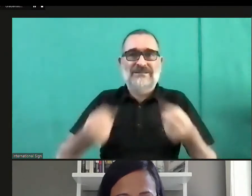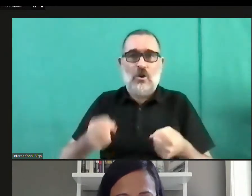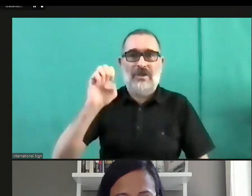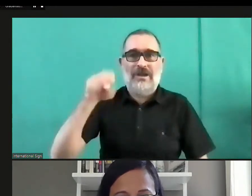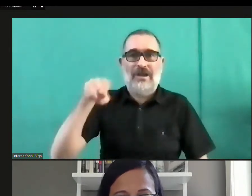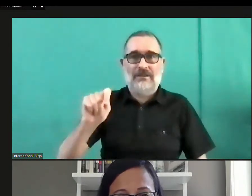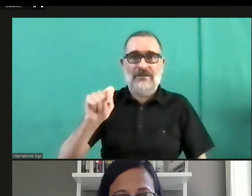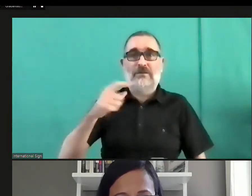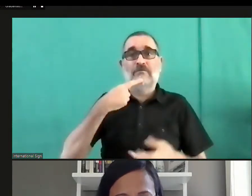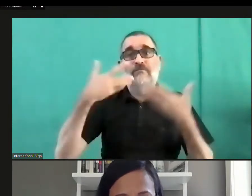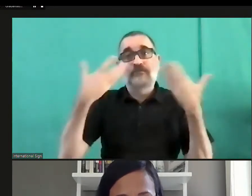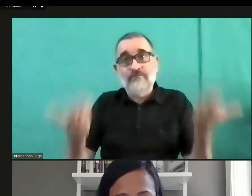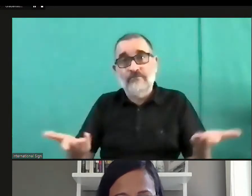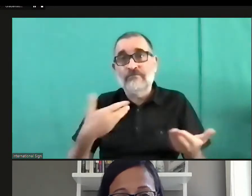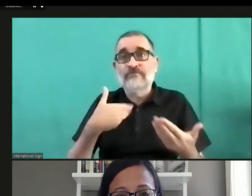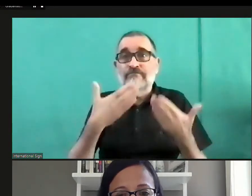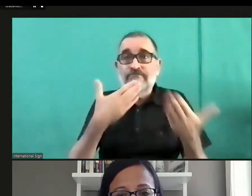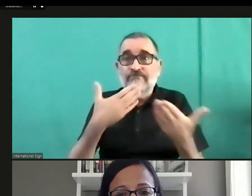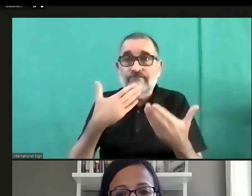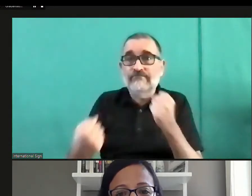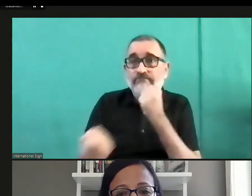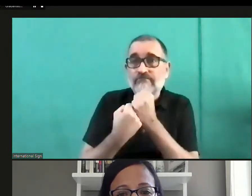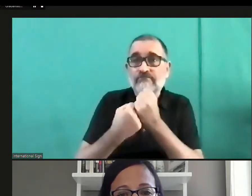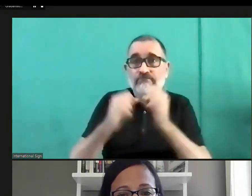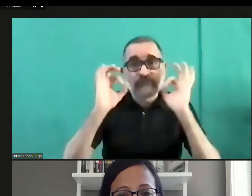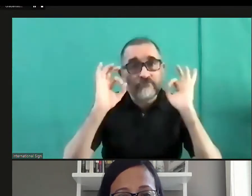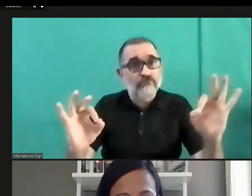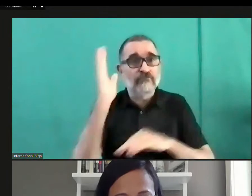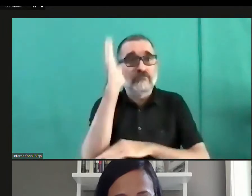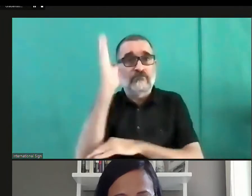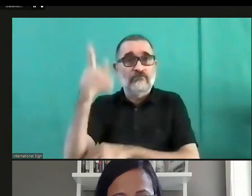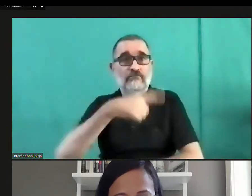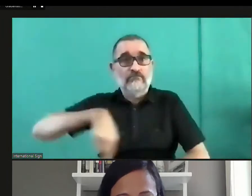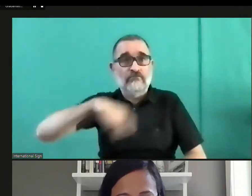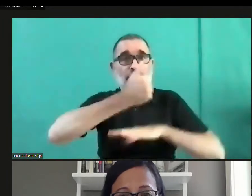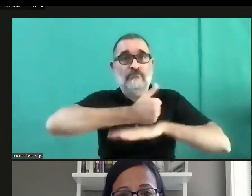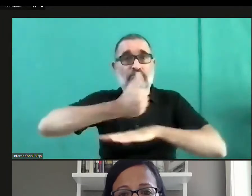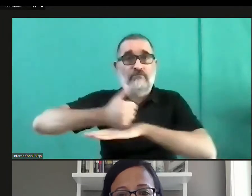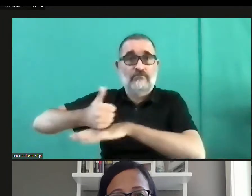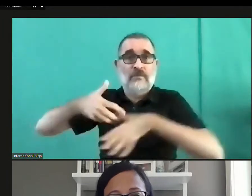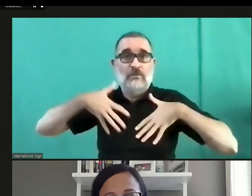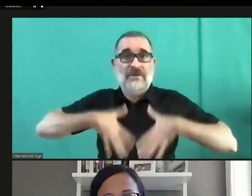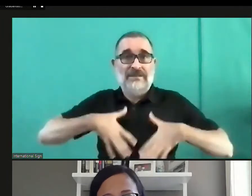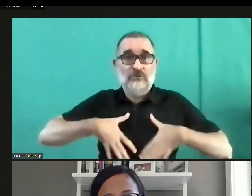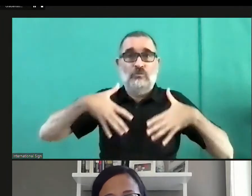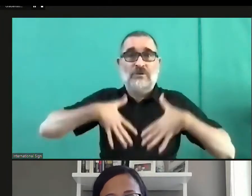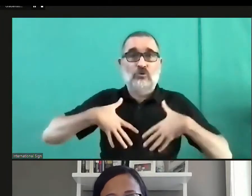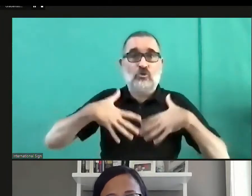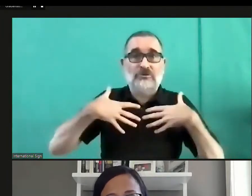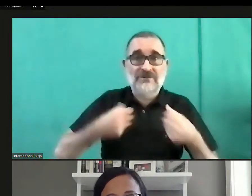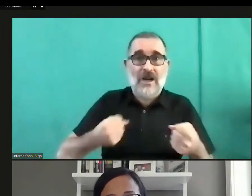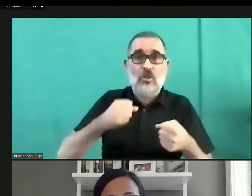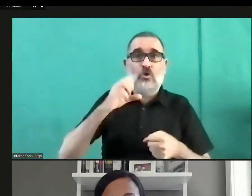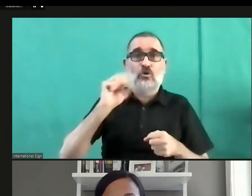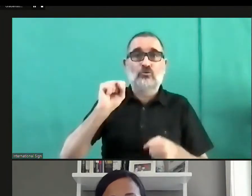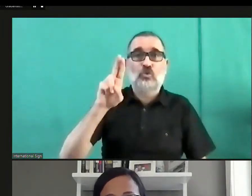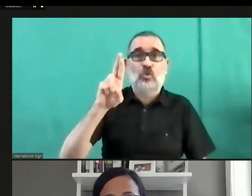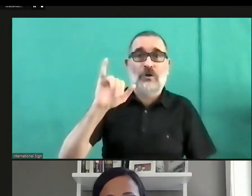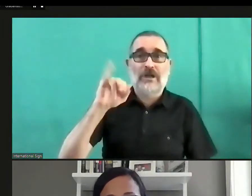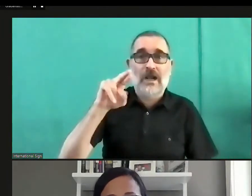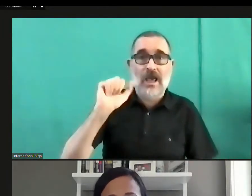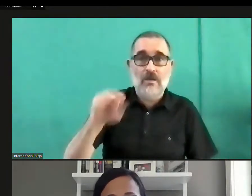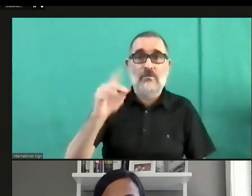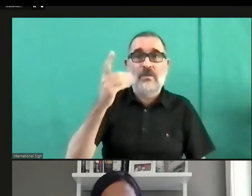for all the contributions. What we will do, we will actually produce a summary of this session, which we will